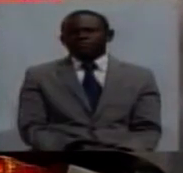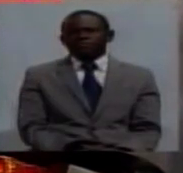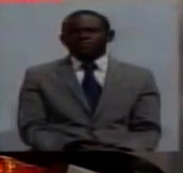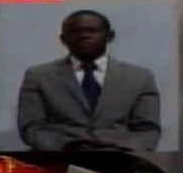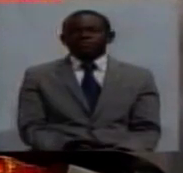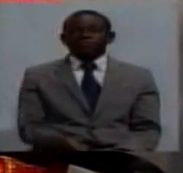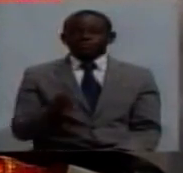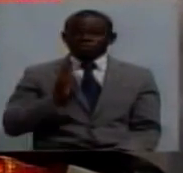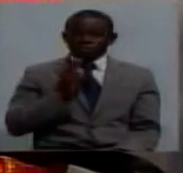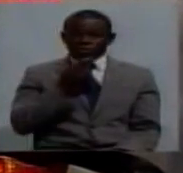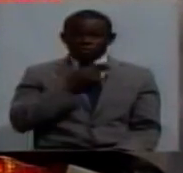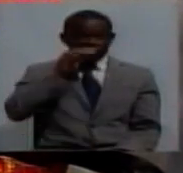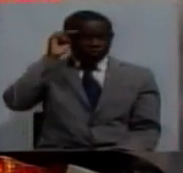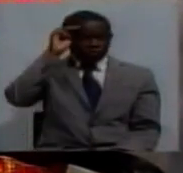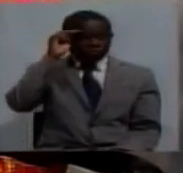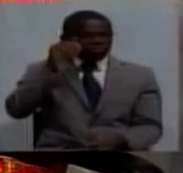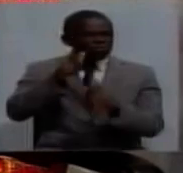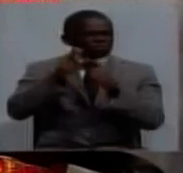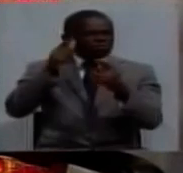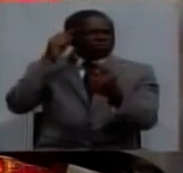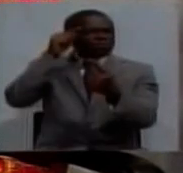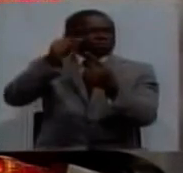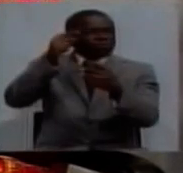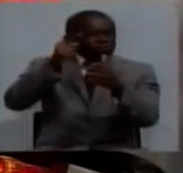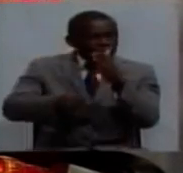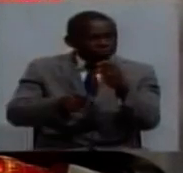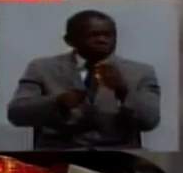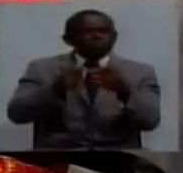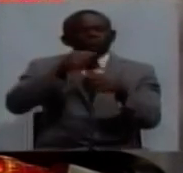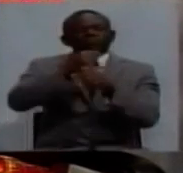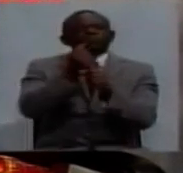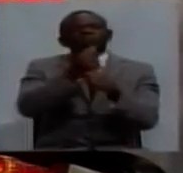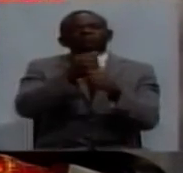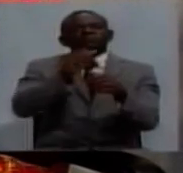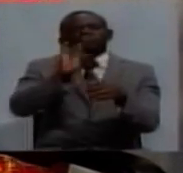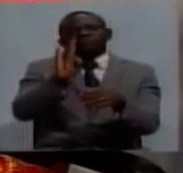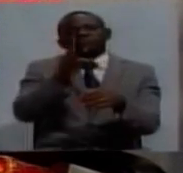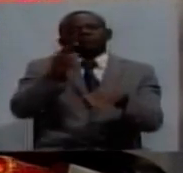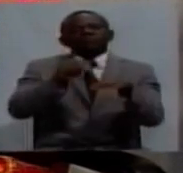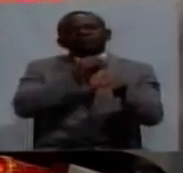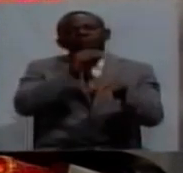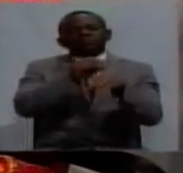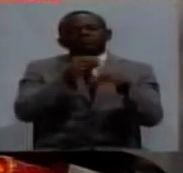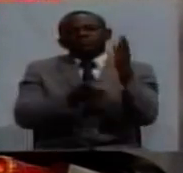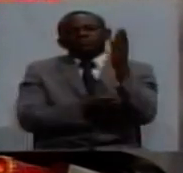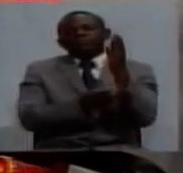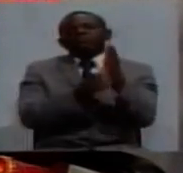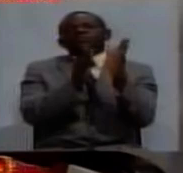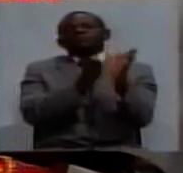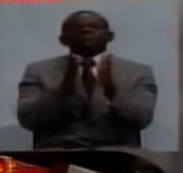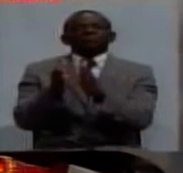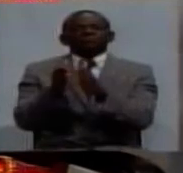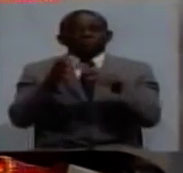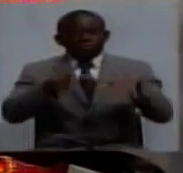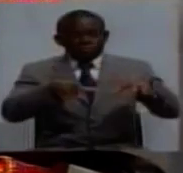goals that we had to achieve was the development of the 7th National Development Plan, which so far has been approved by Cabinet, and we're looking forward to having